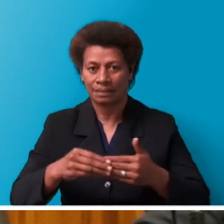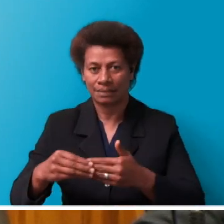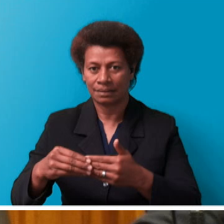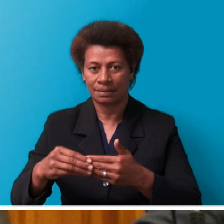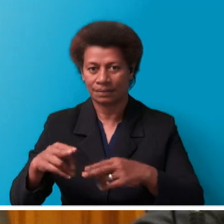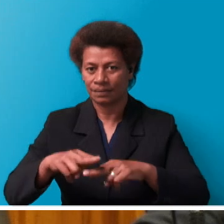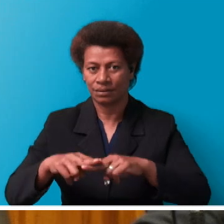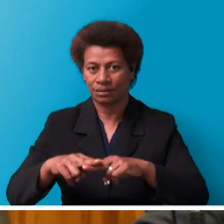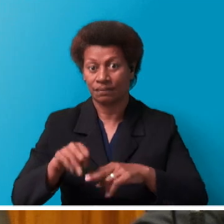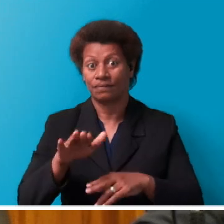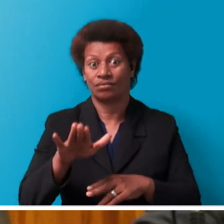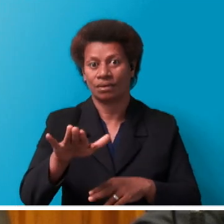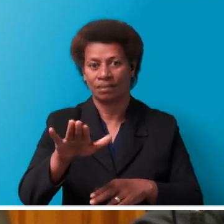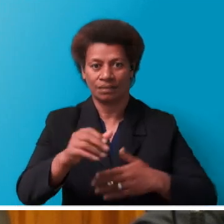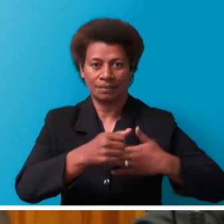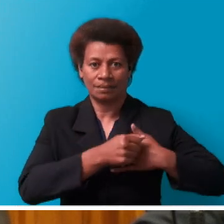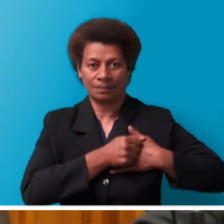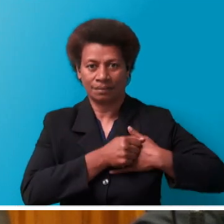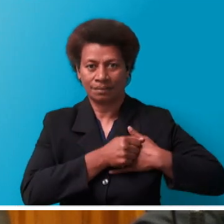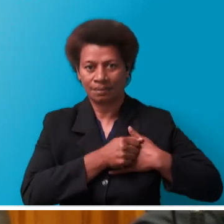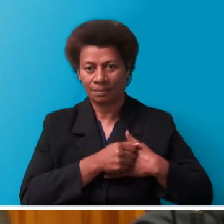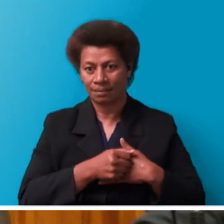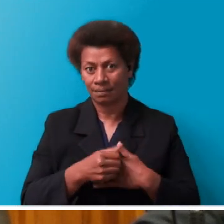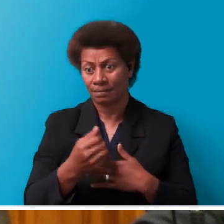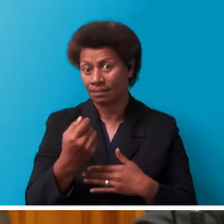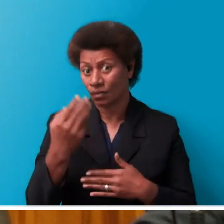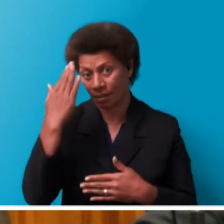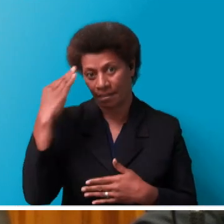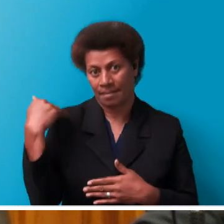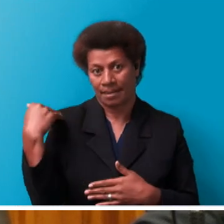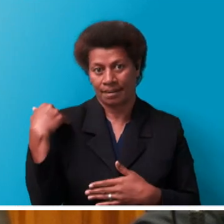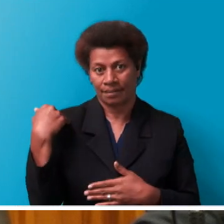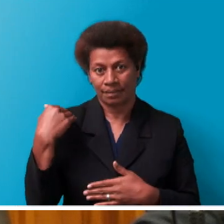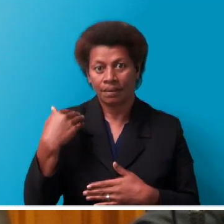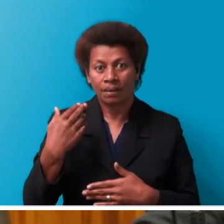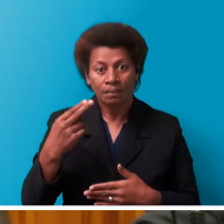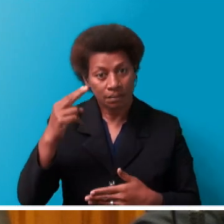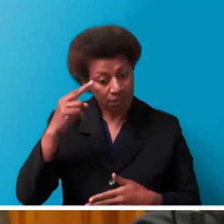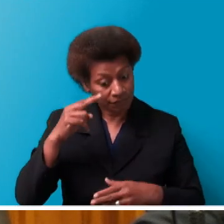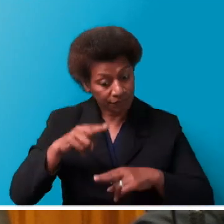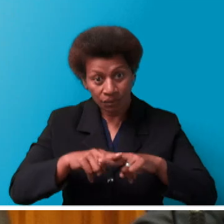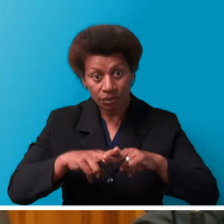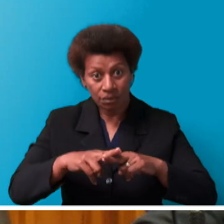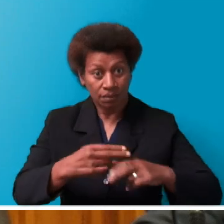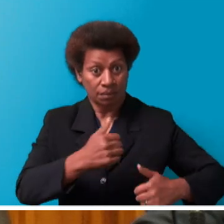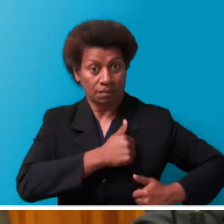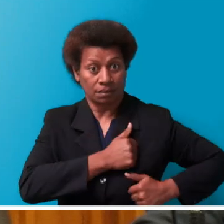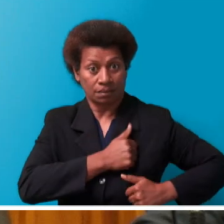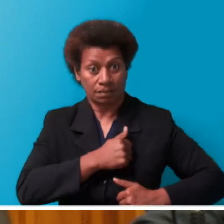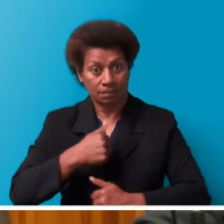words remind us that national security is not just about protecting our borders,